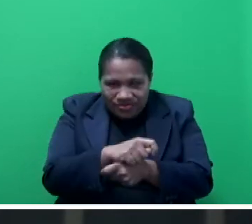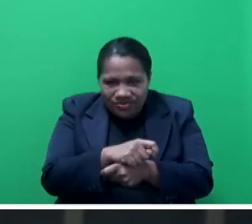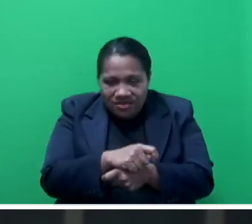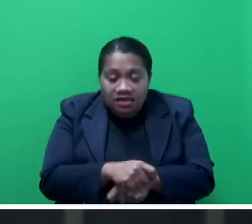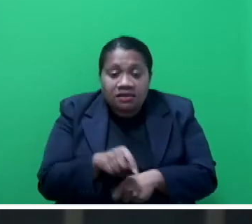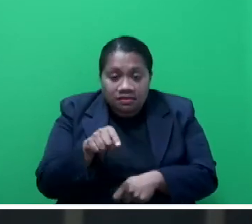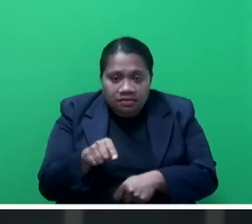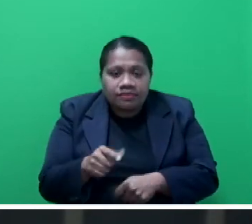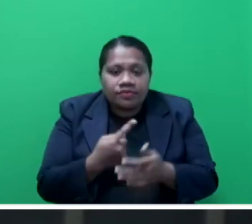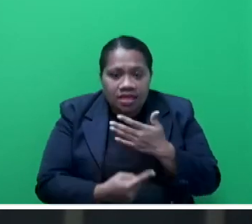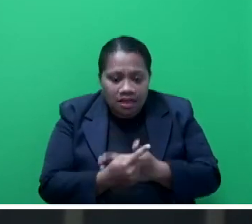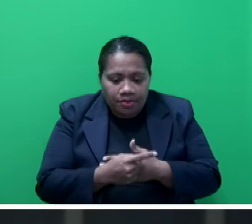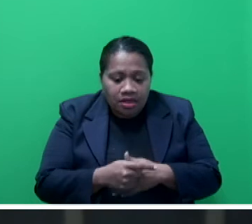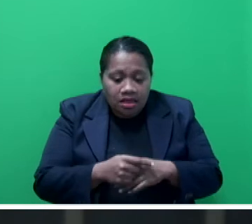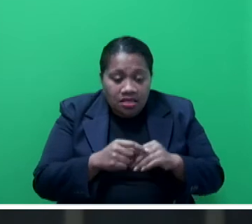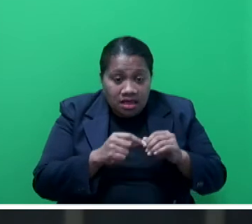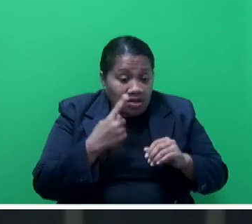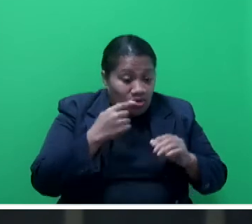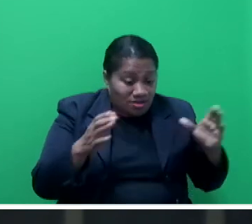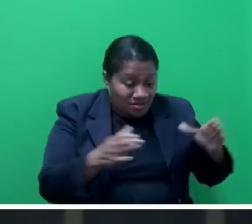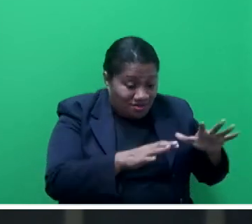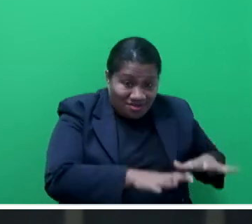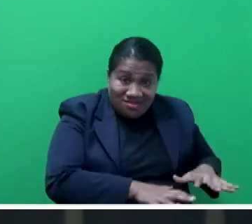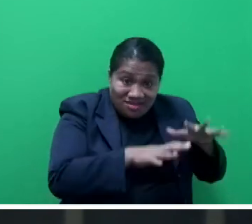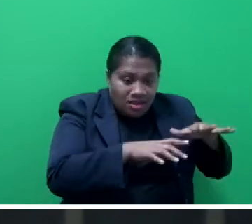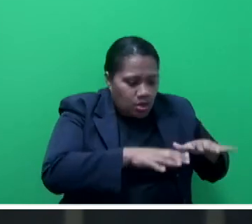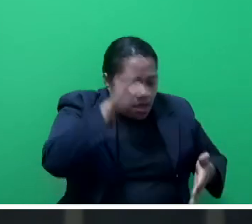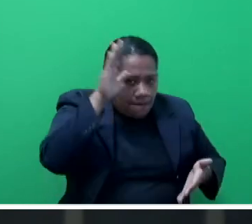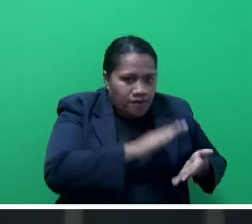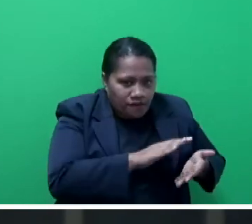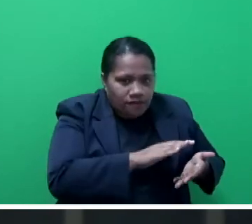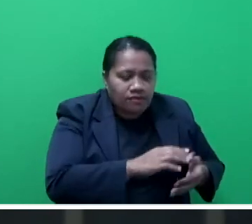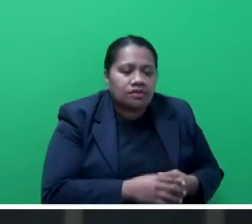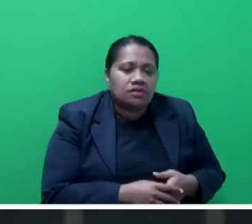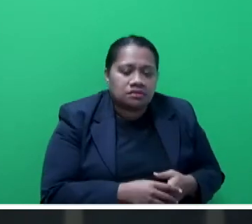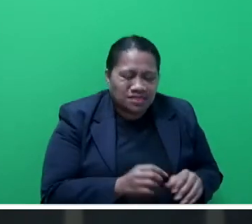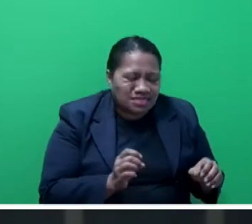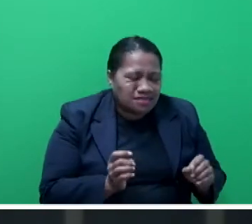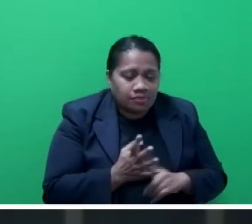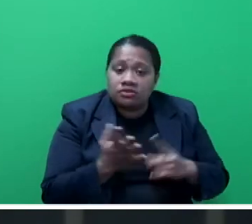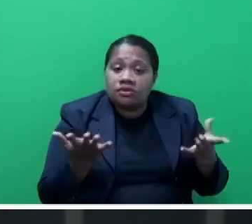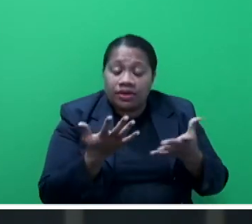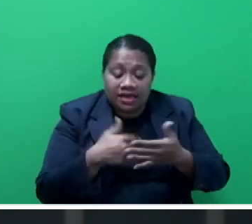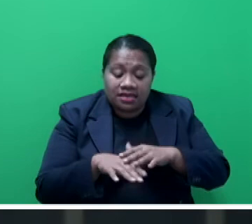reservoir levels to drop, thus affecting services, especially in the greater Suva area.